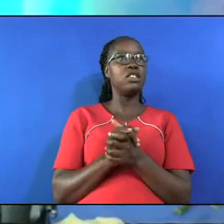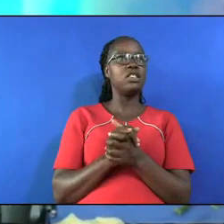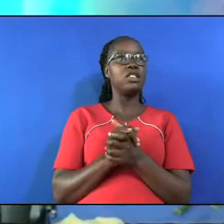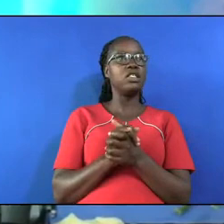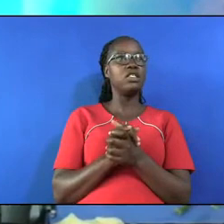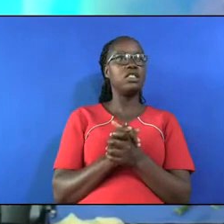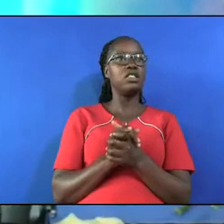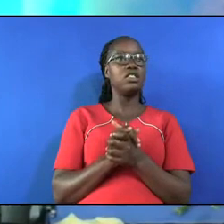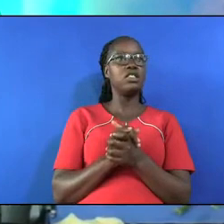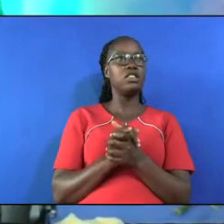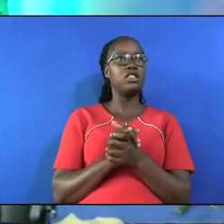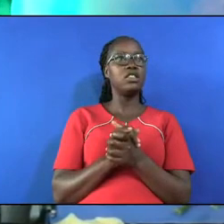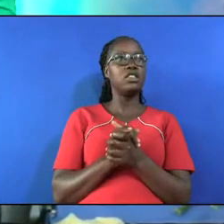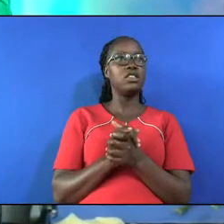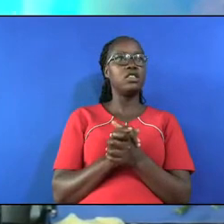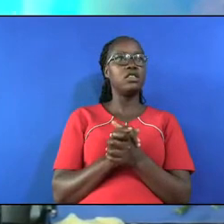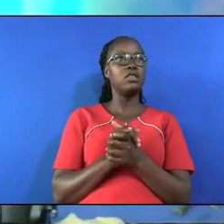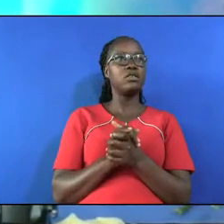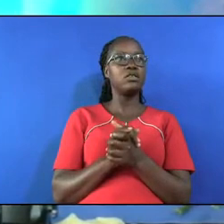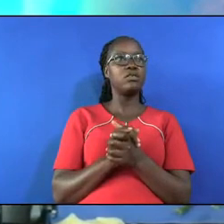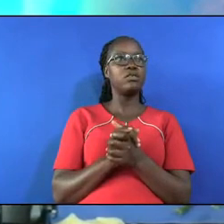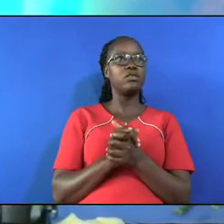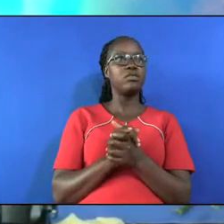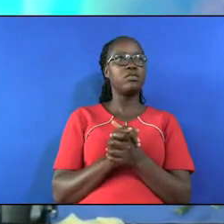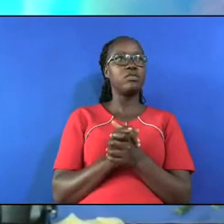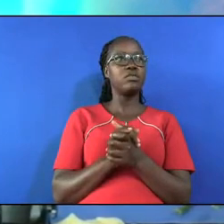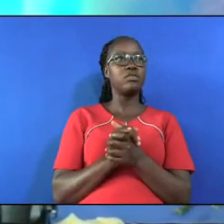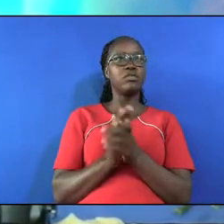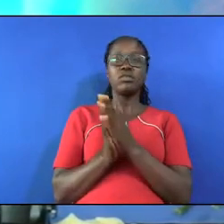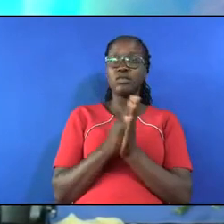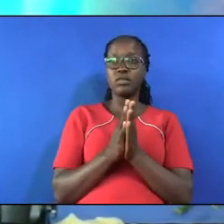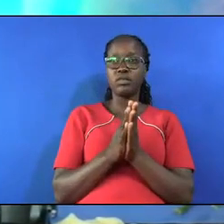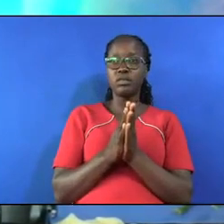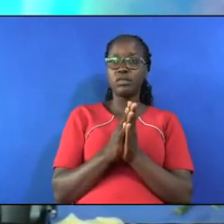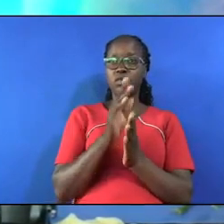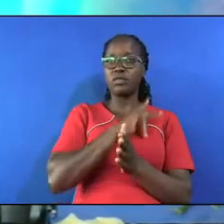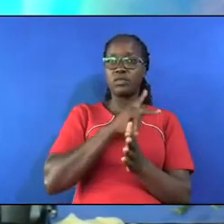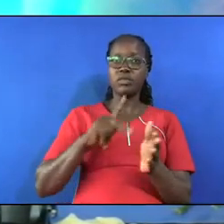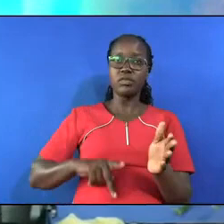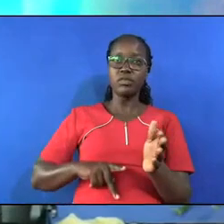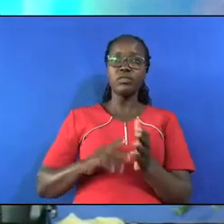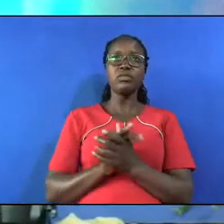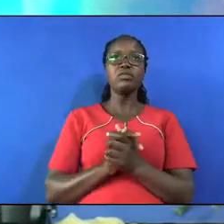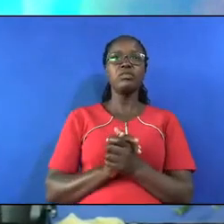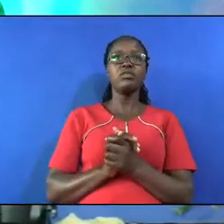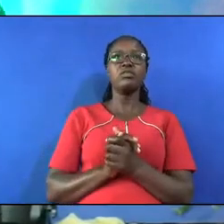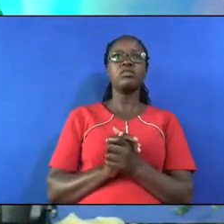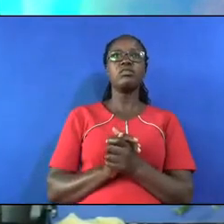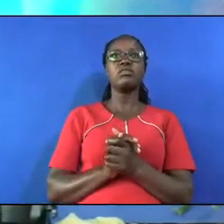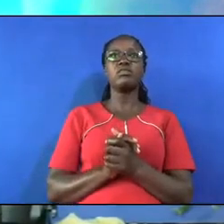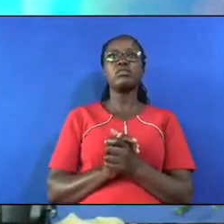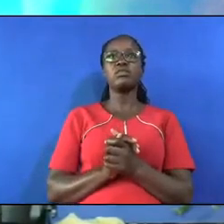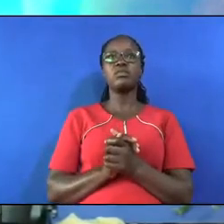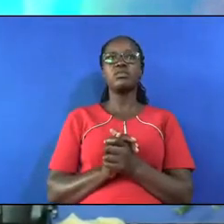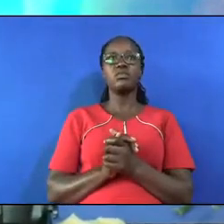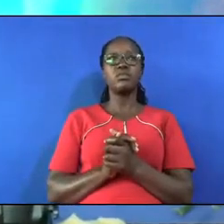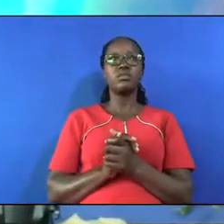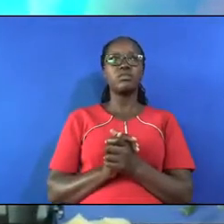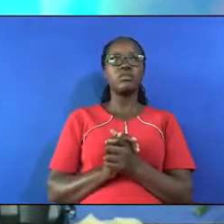Spirit leads. Amen? Yeah. So we are going to look at the story of a king. Of course, a king who was a